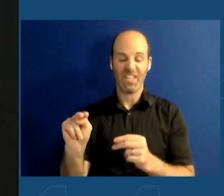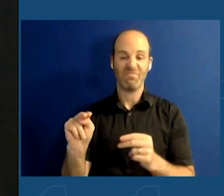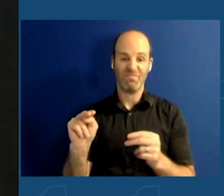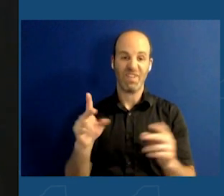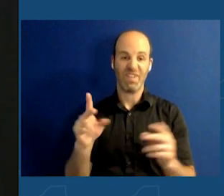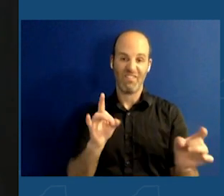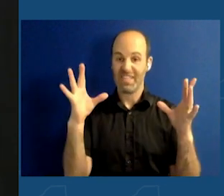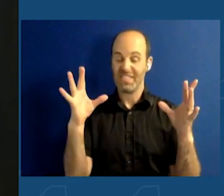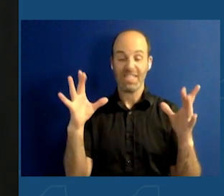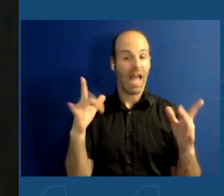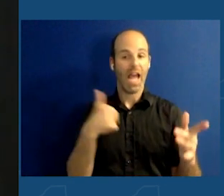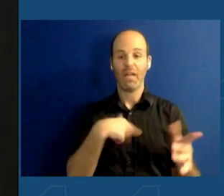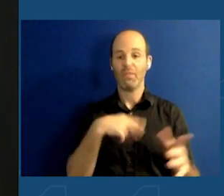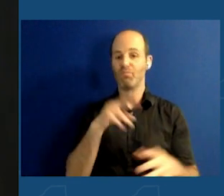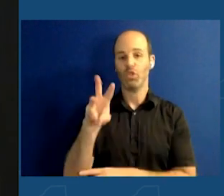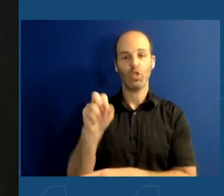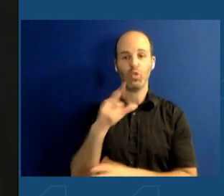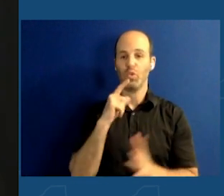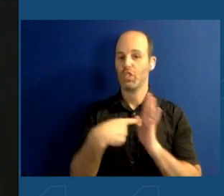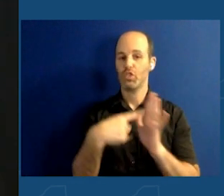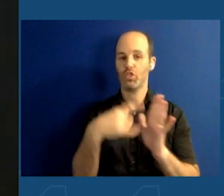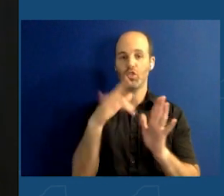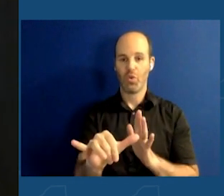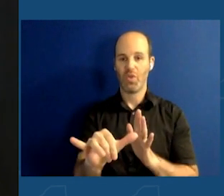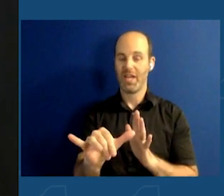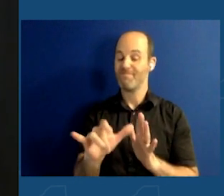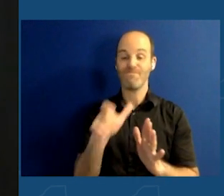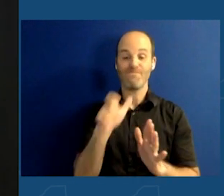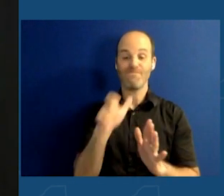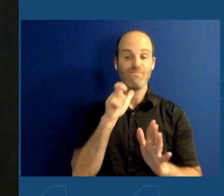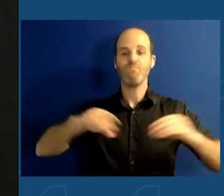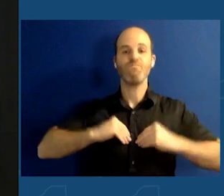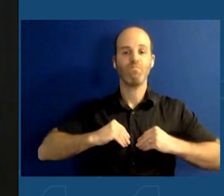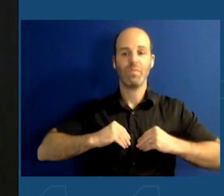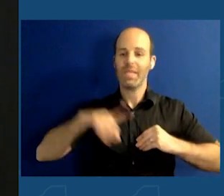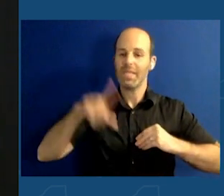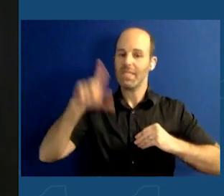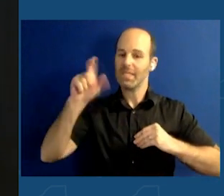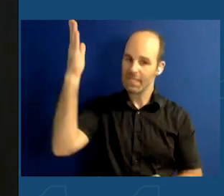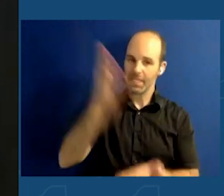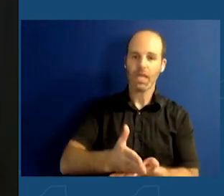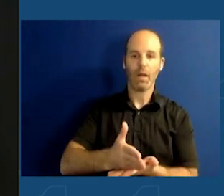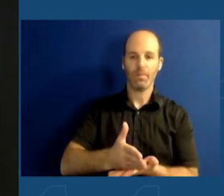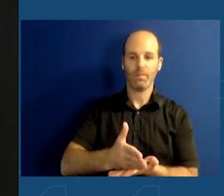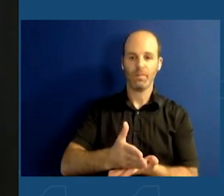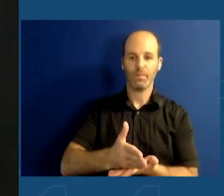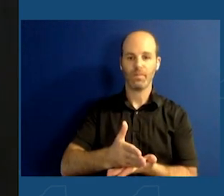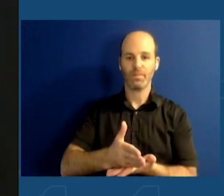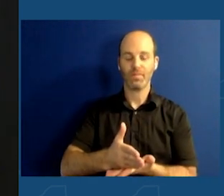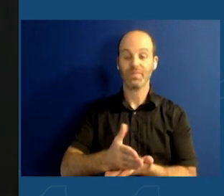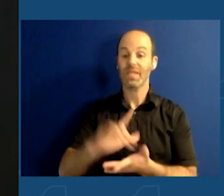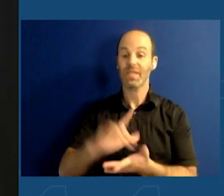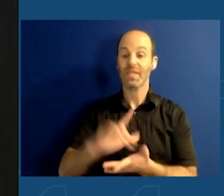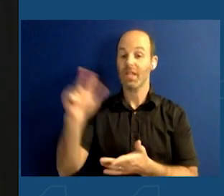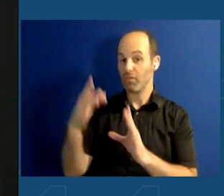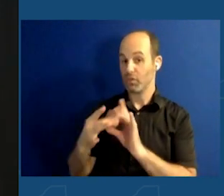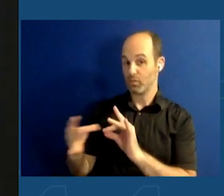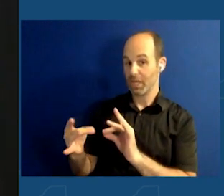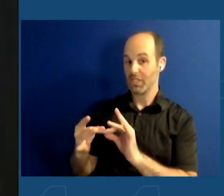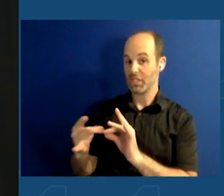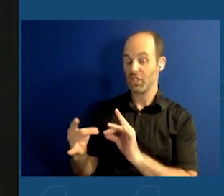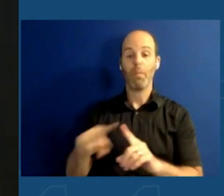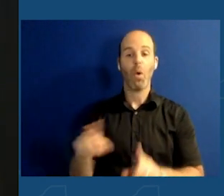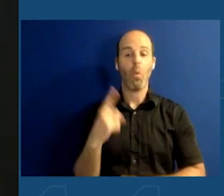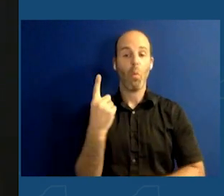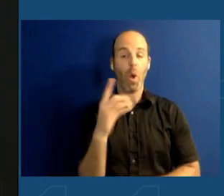is unacceptable. This must end. The governor mentioned this, but one piece of